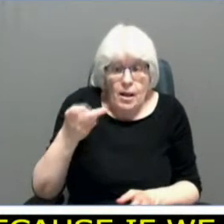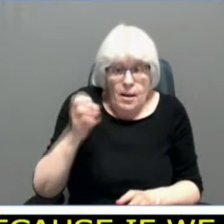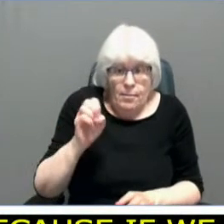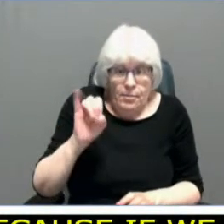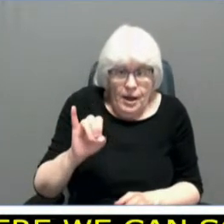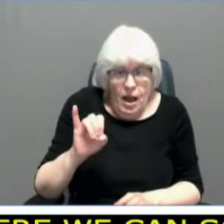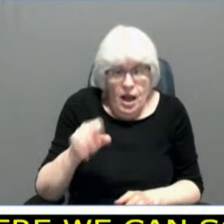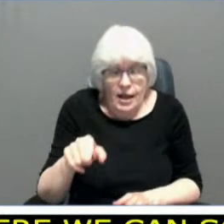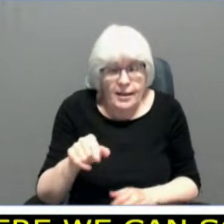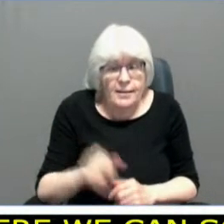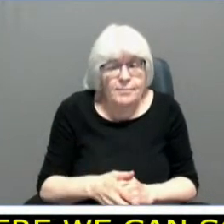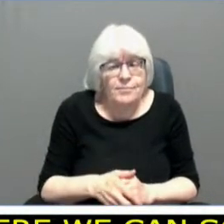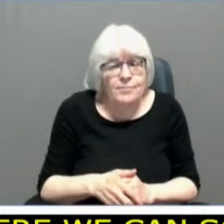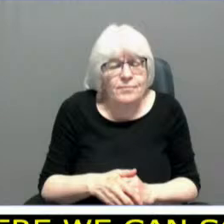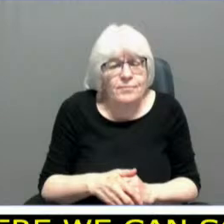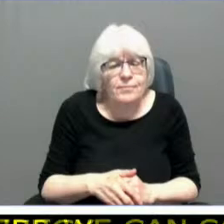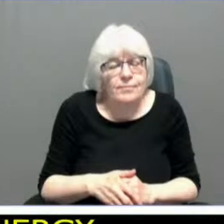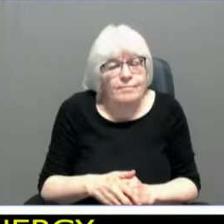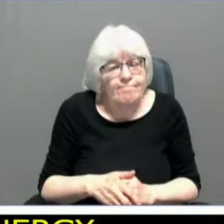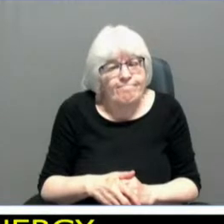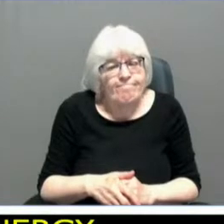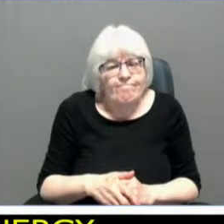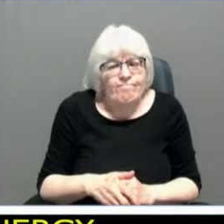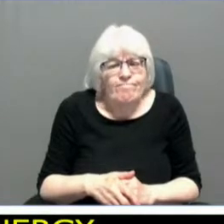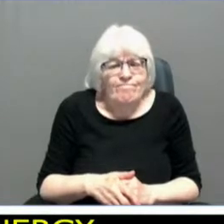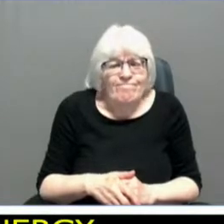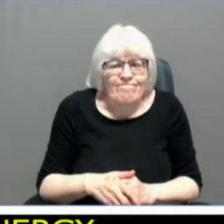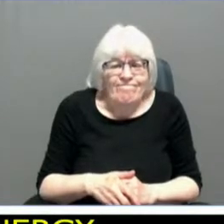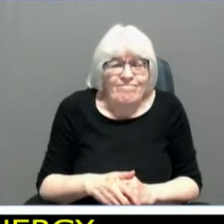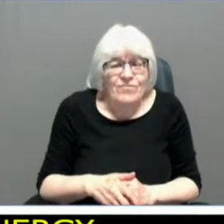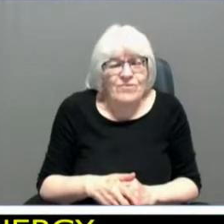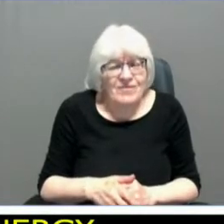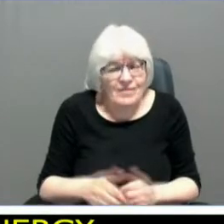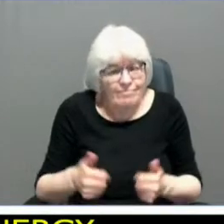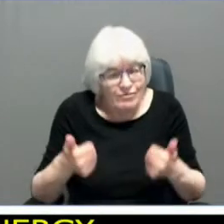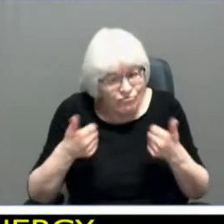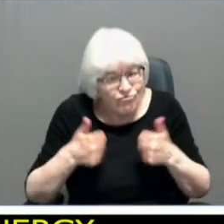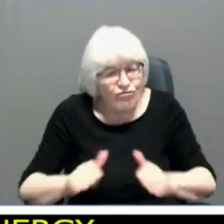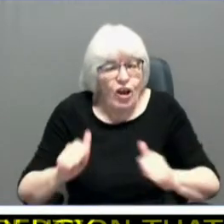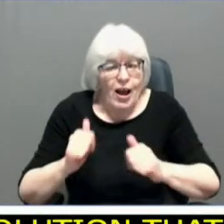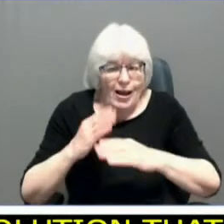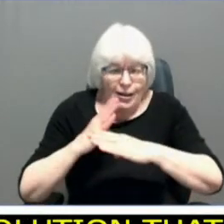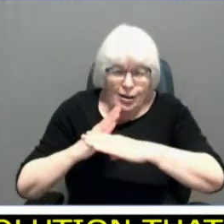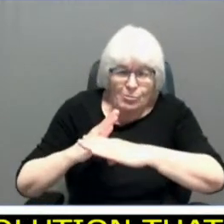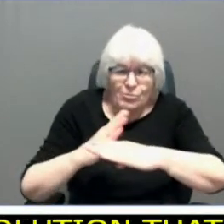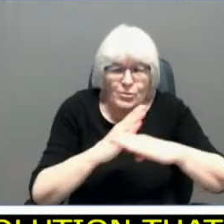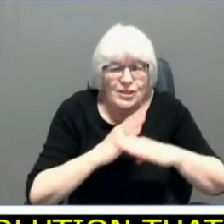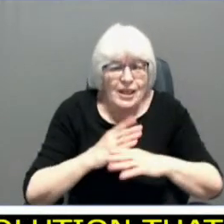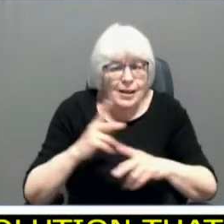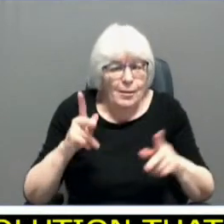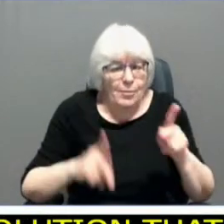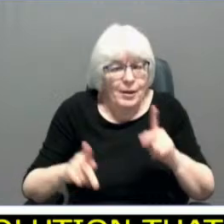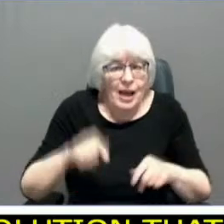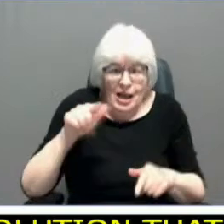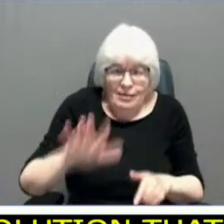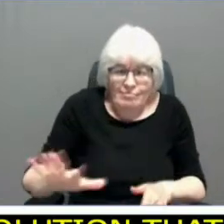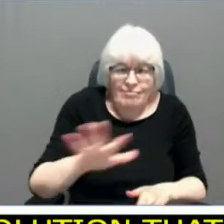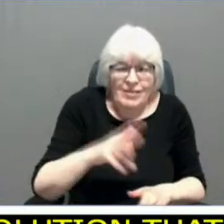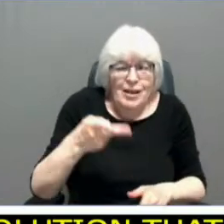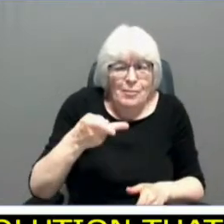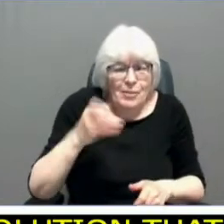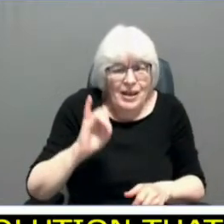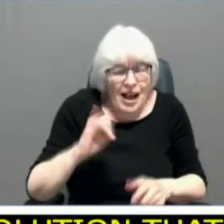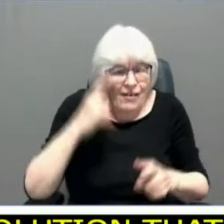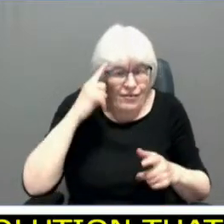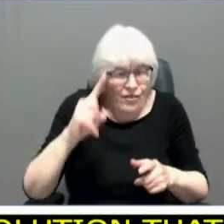on the table in terms of how we can help shield islanders from the rising cost of living. I mean, it's no secret